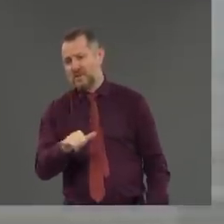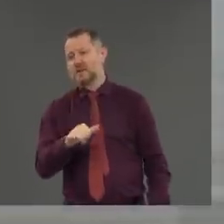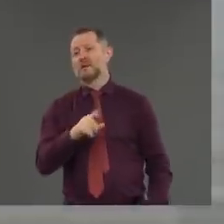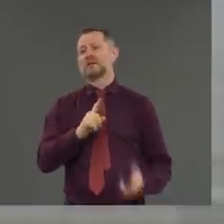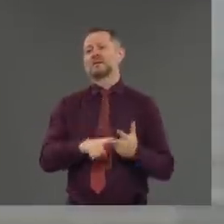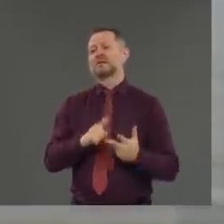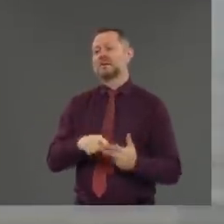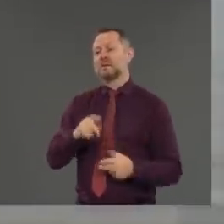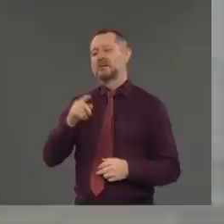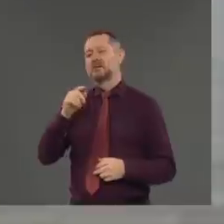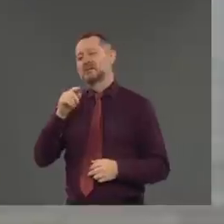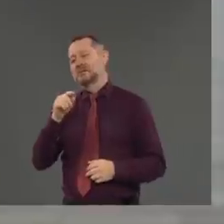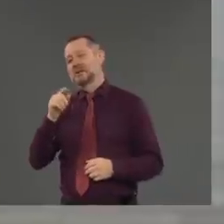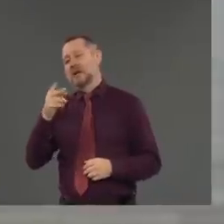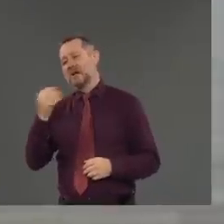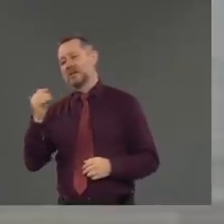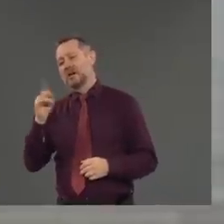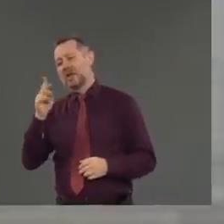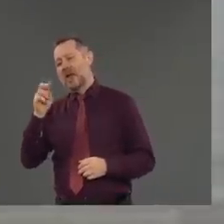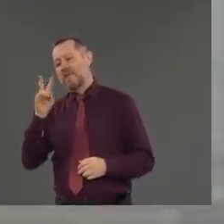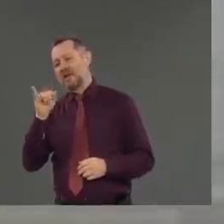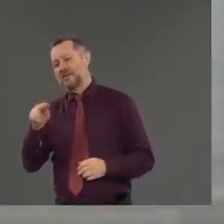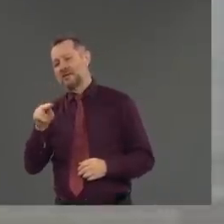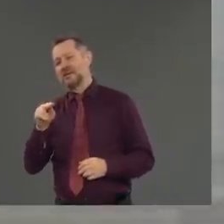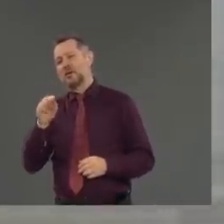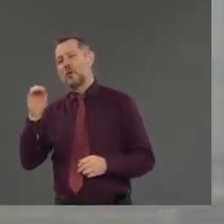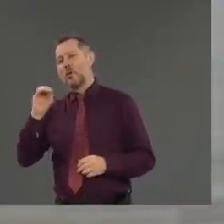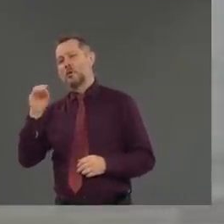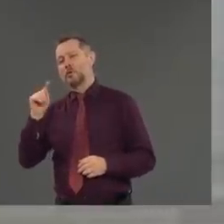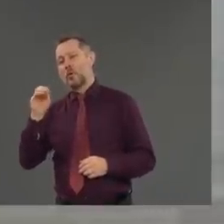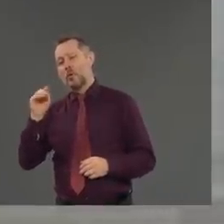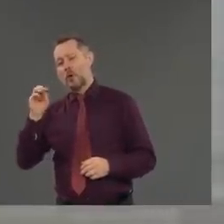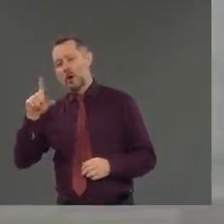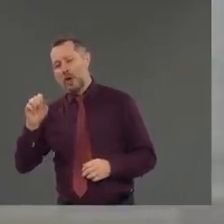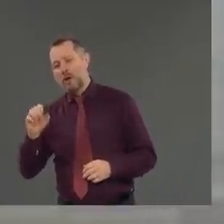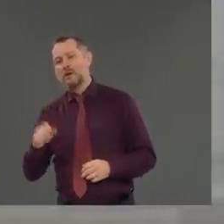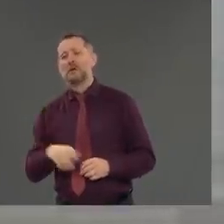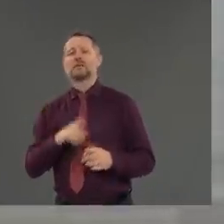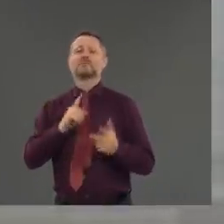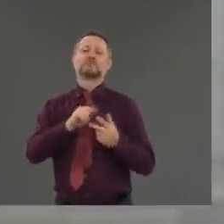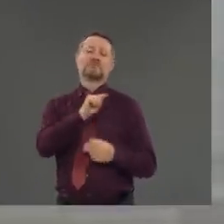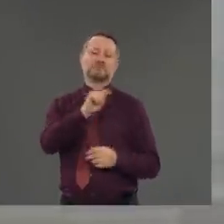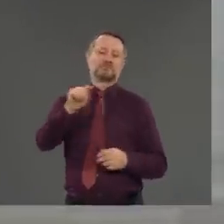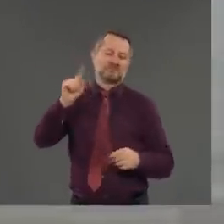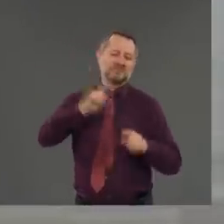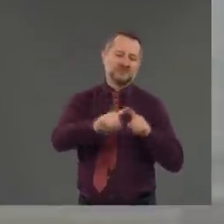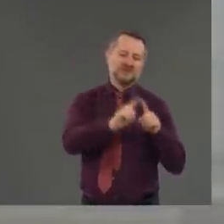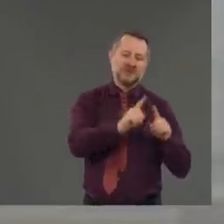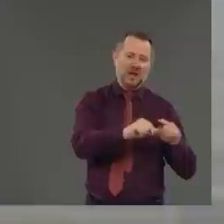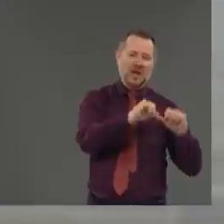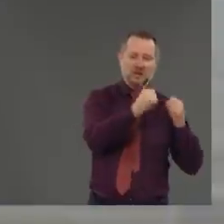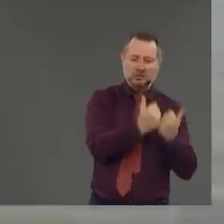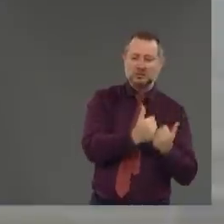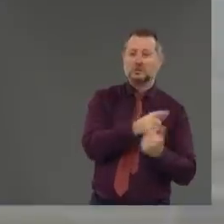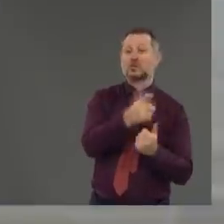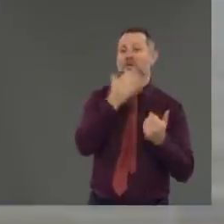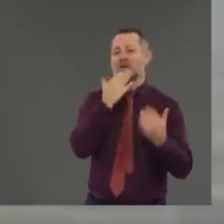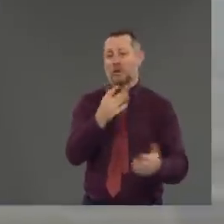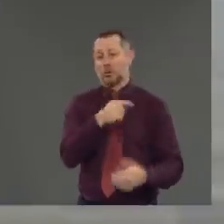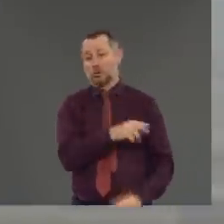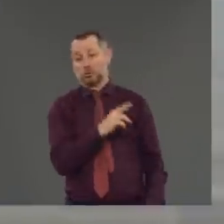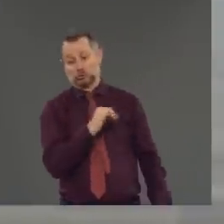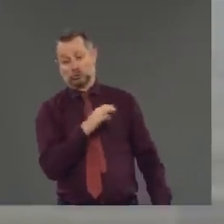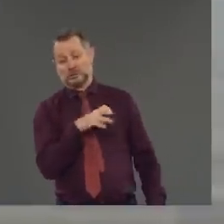partners. Port Authority is a bi-state agency, and they've been very supportive. And I also want to thank Rick for letting me be